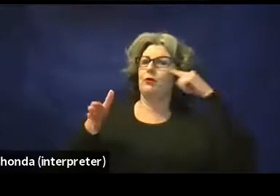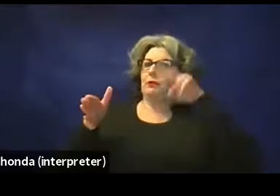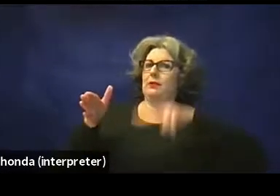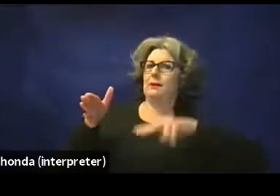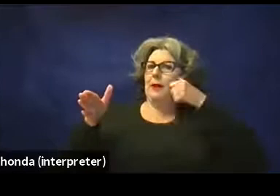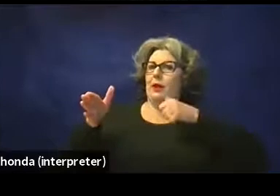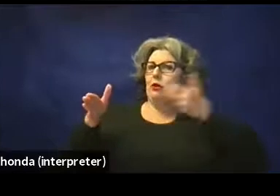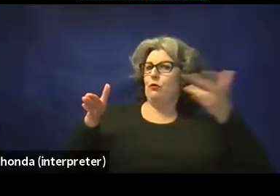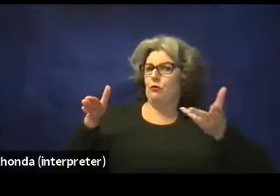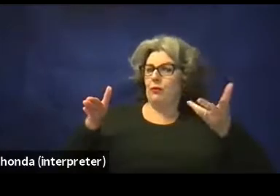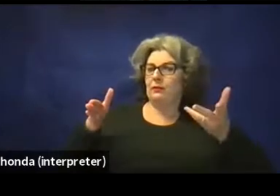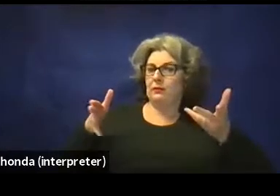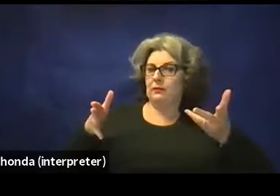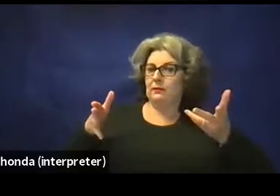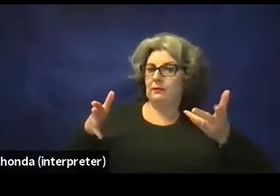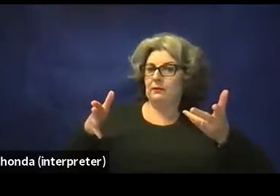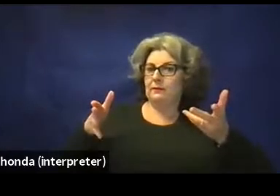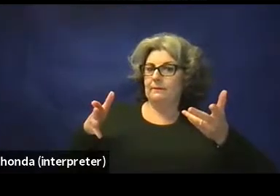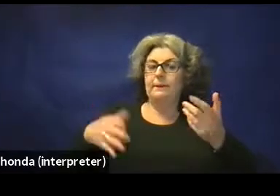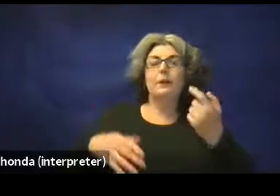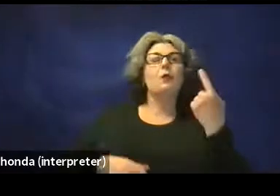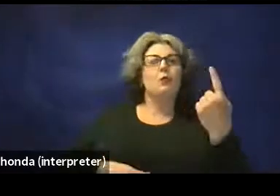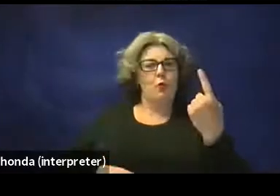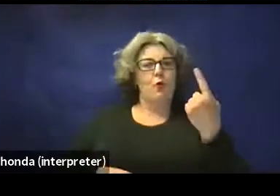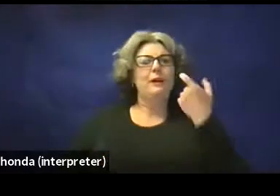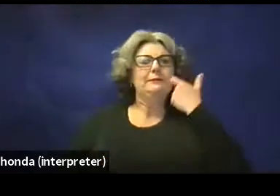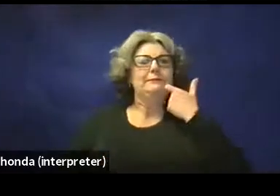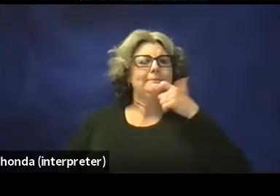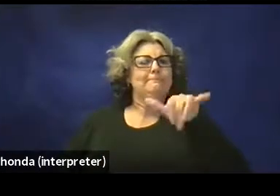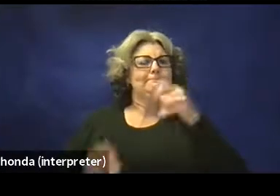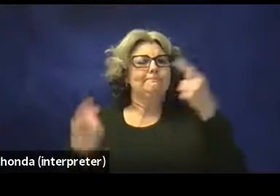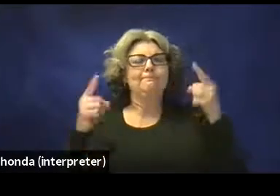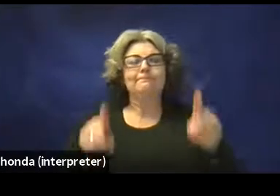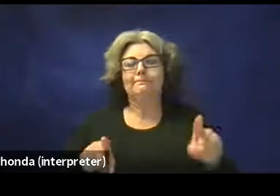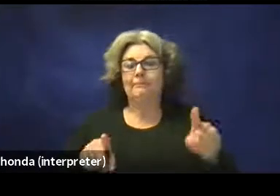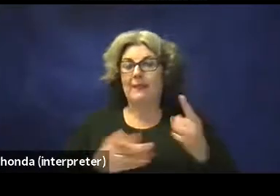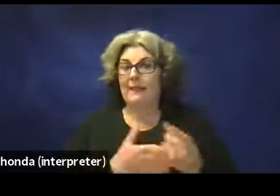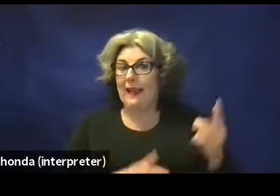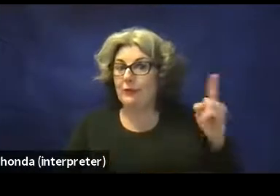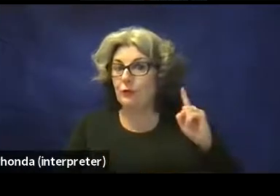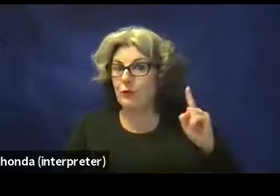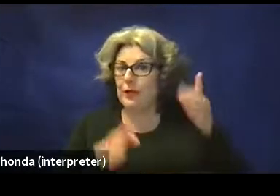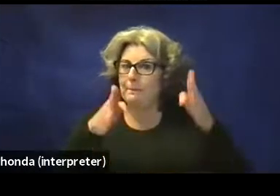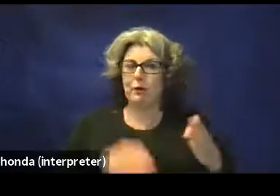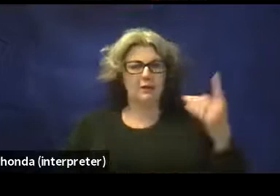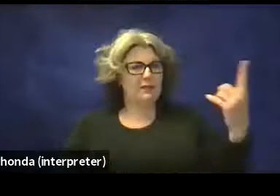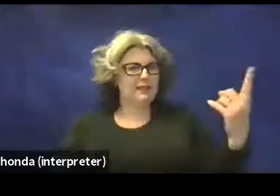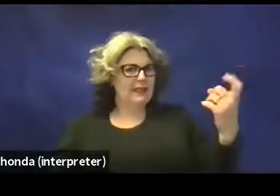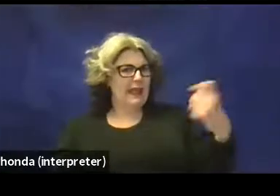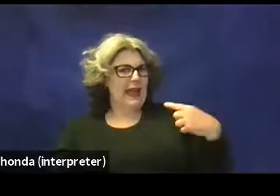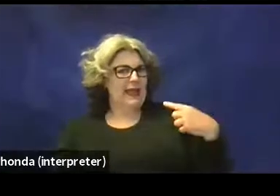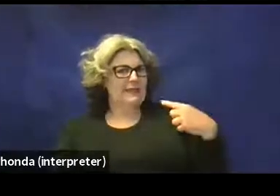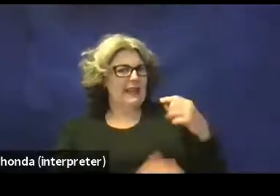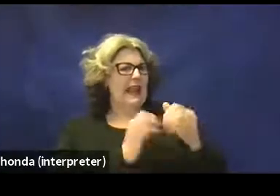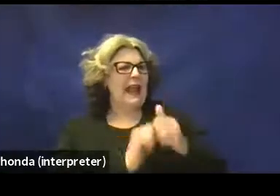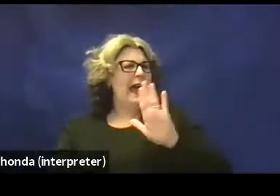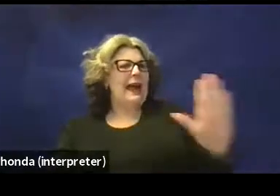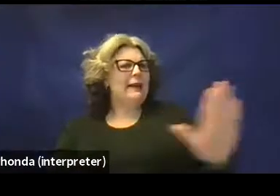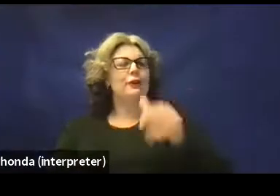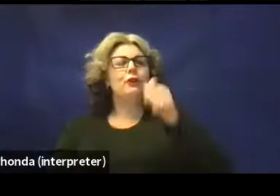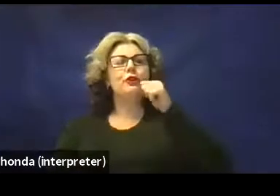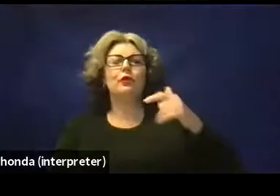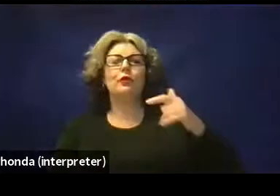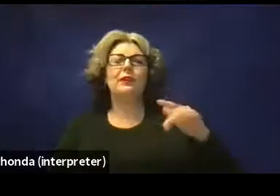her, right? And I had one similar incident last week when someone asked me, how do your girls